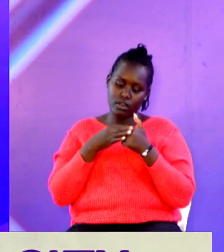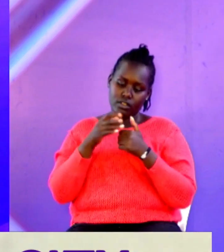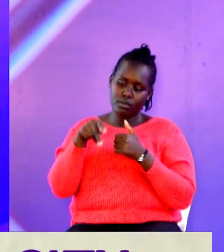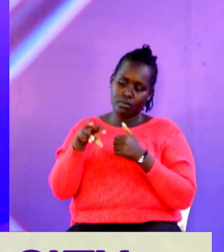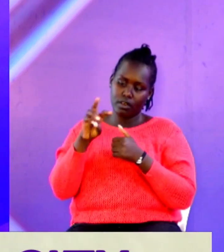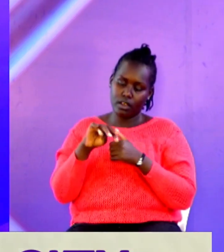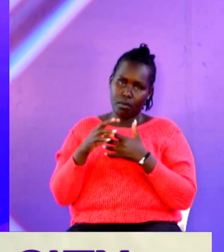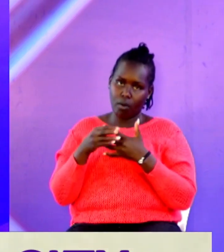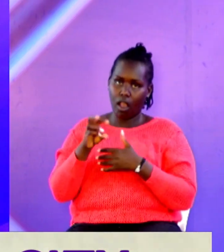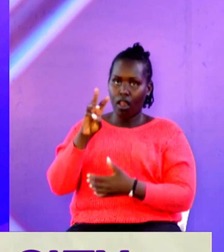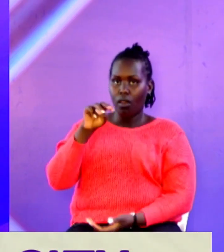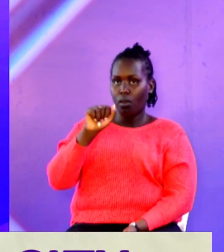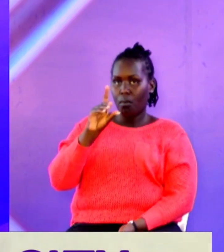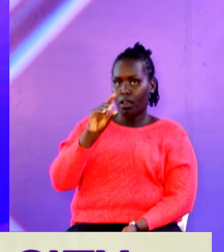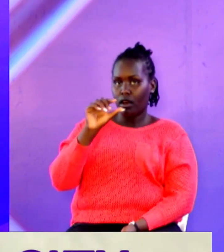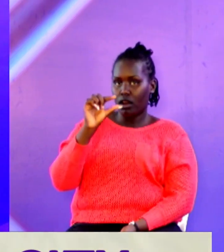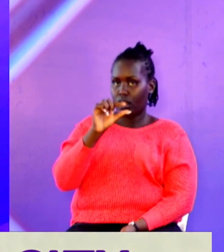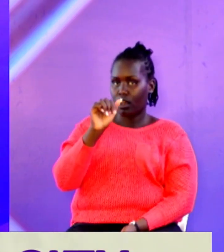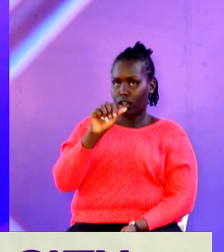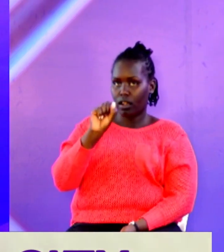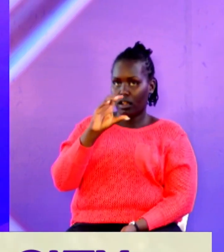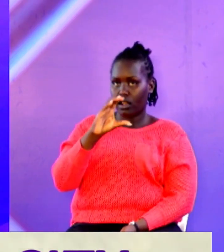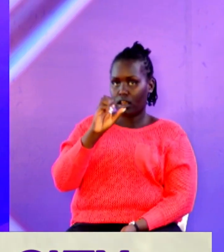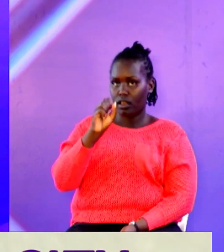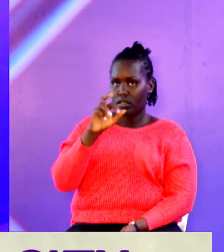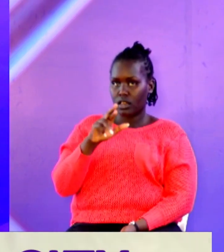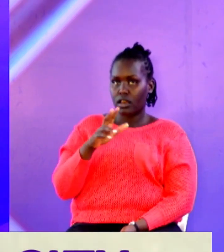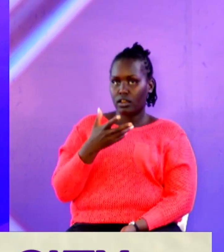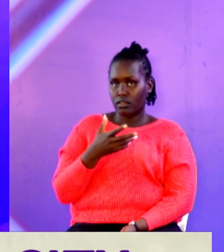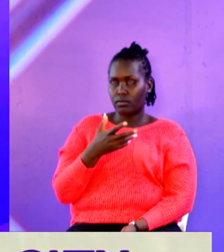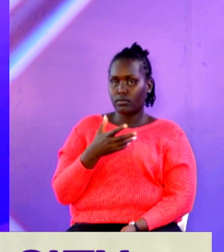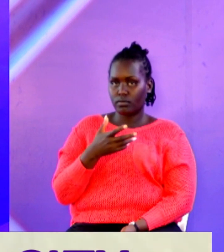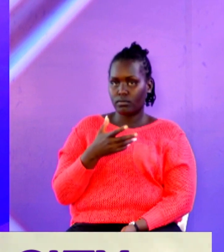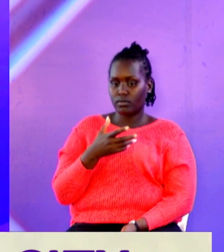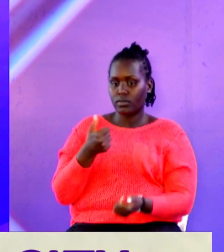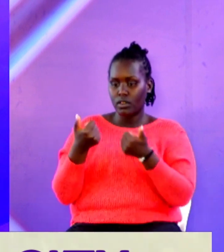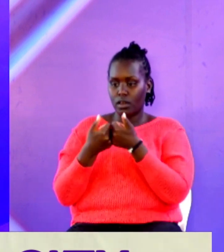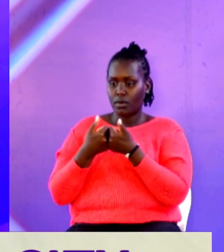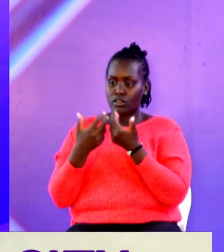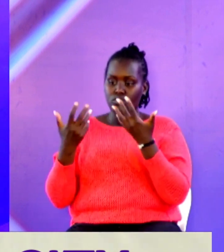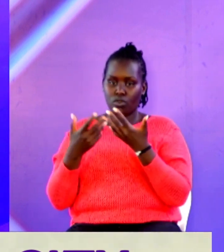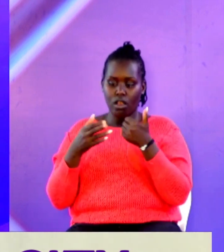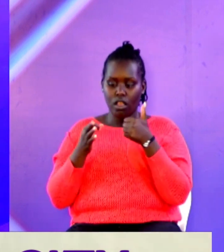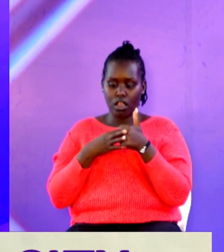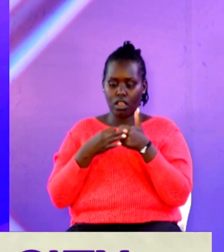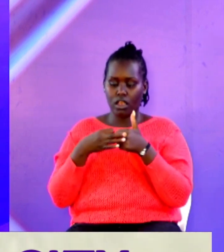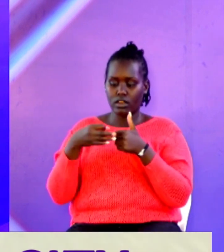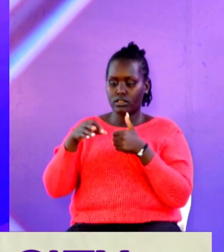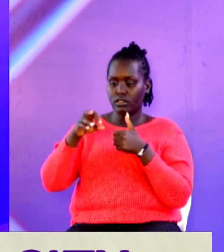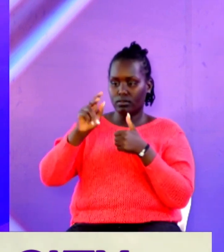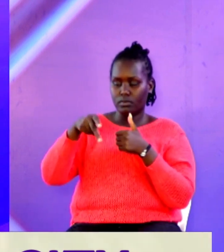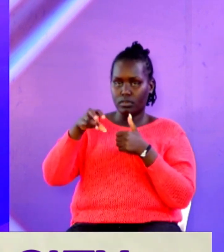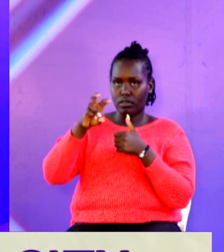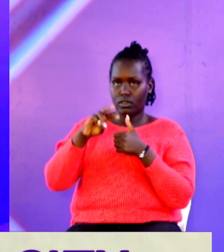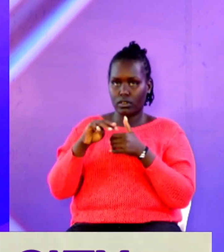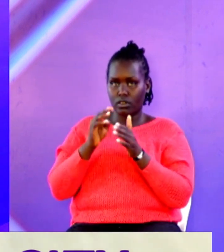That is Madagascar will be hosting Mauritania. Of course, the game will be at 8 p.m.